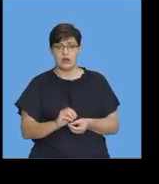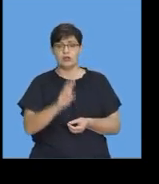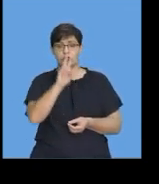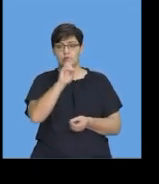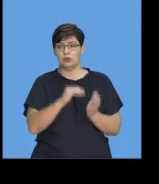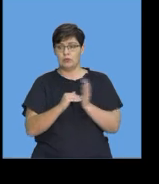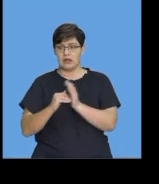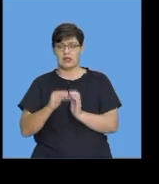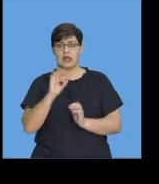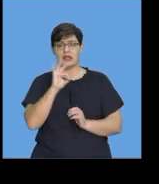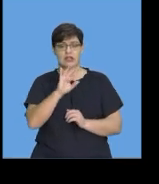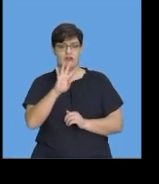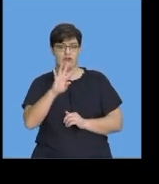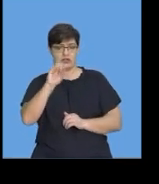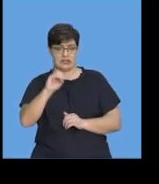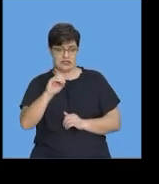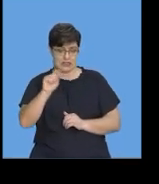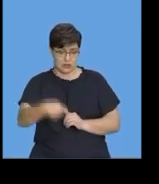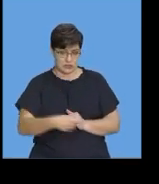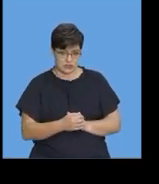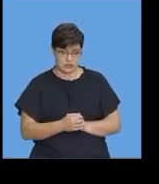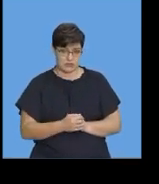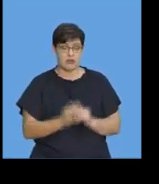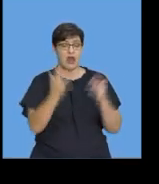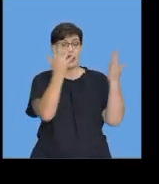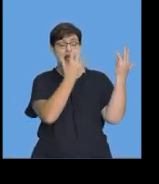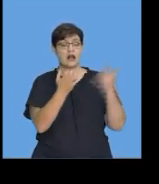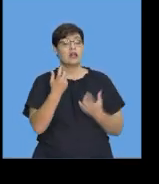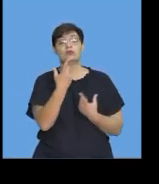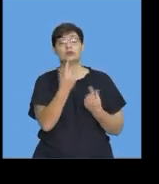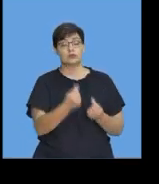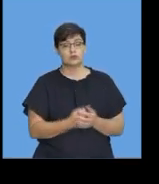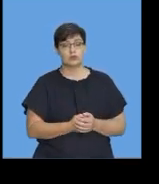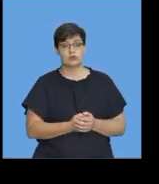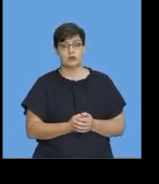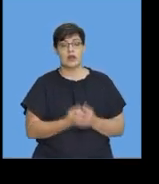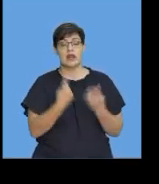2,340,000. Therefore, when you're doing your calculation, here goes